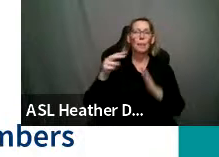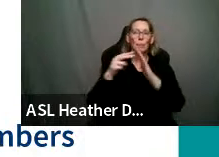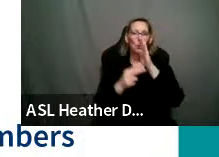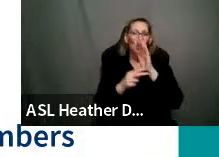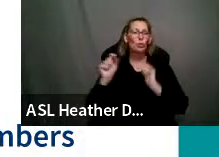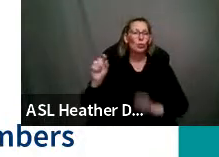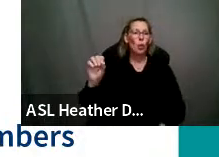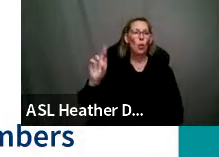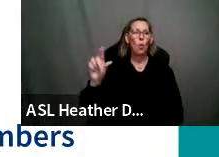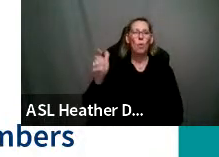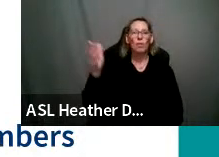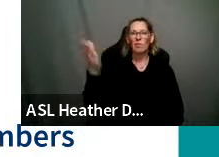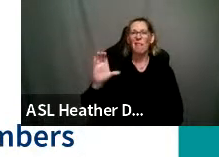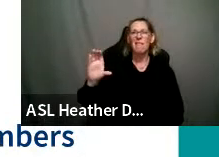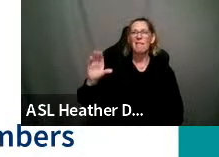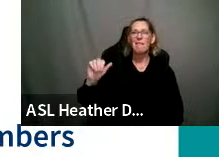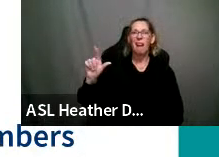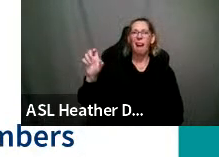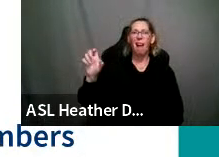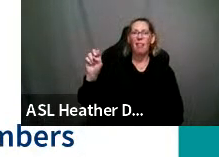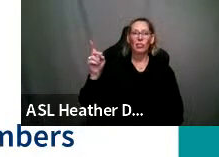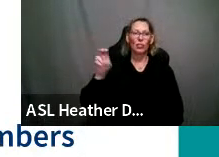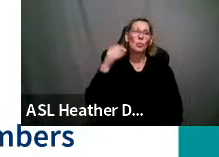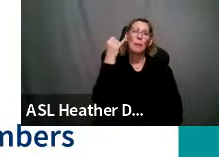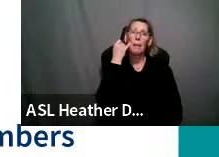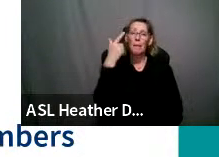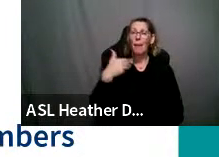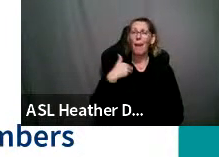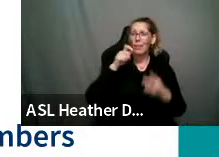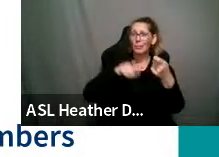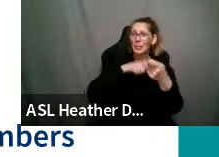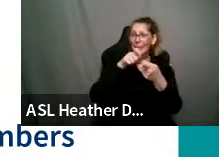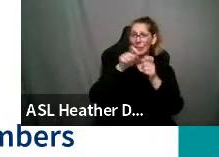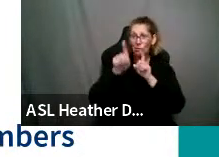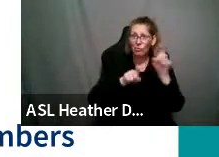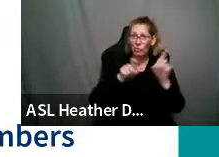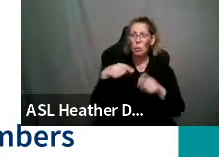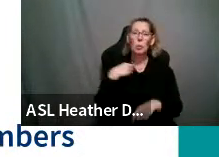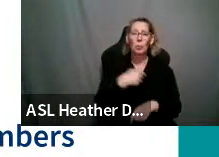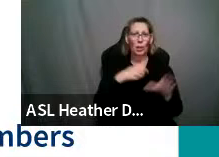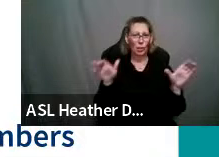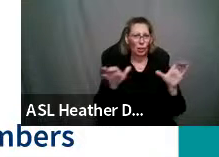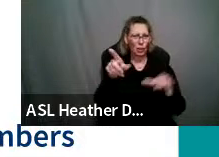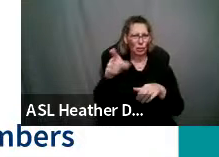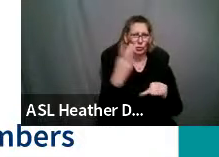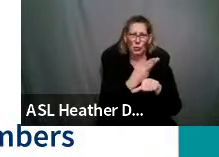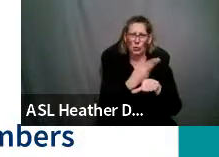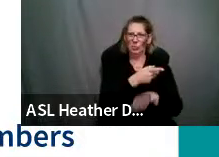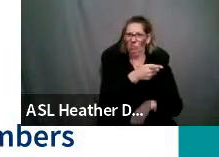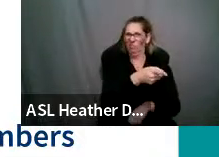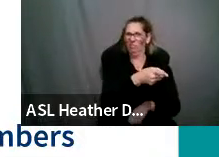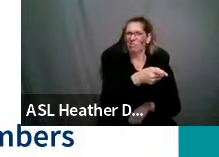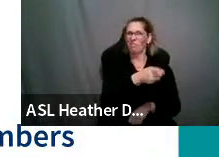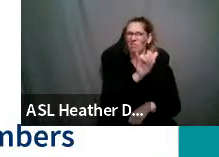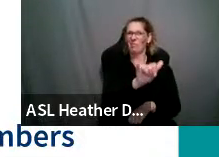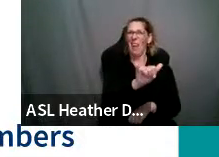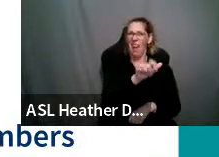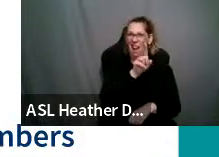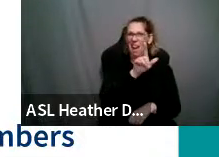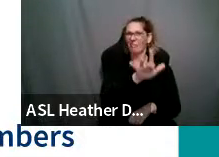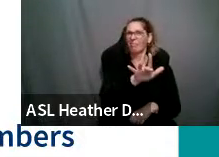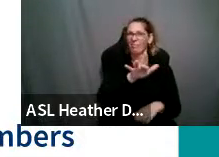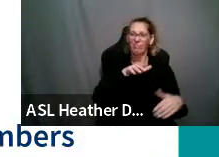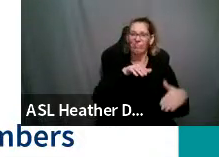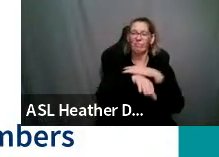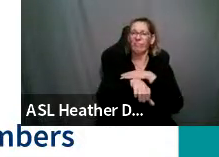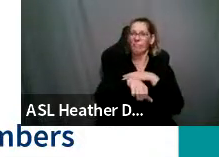www.interstatebridge.org/calendar. So if you have further questions about specifics, we all do encourage you to take advantage of that